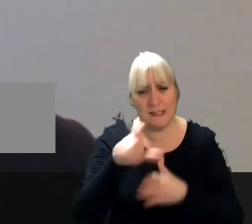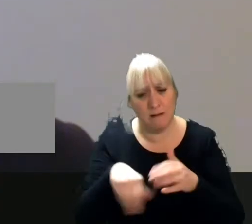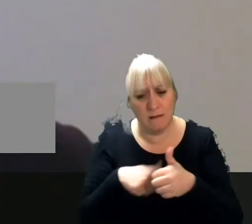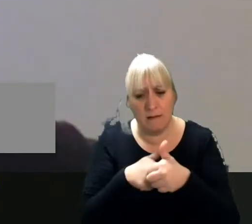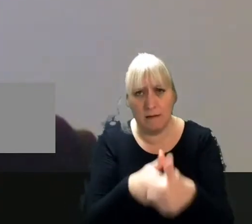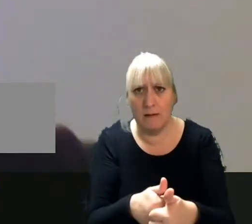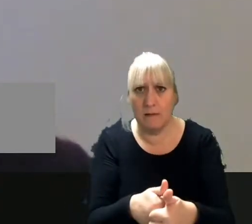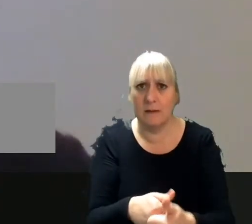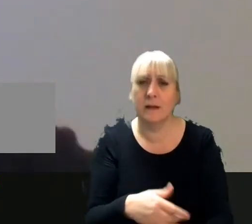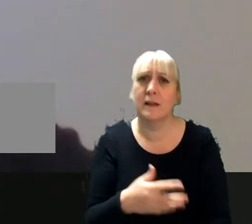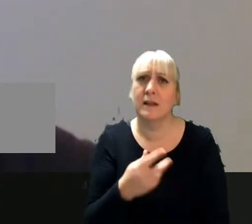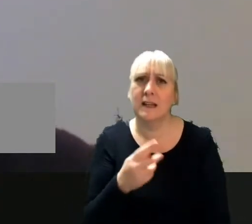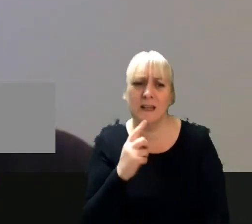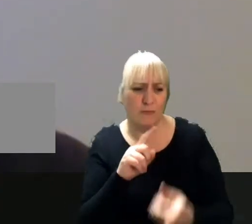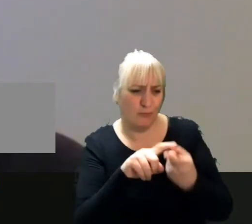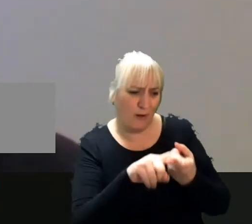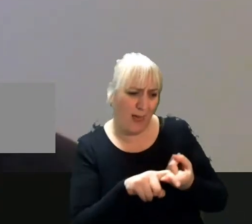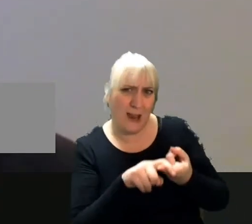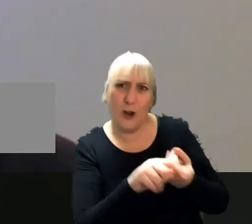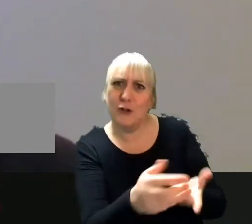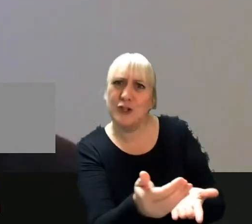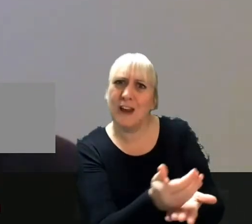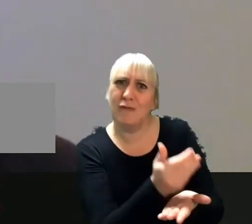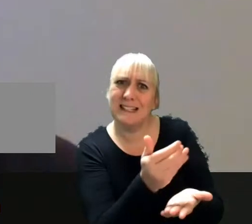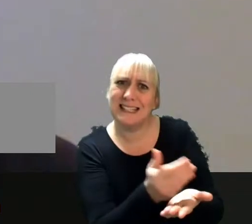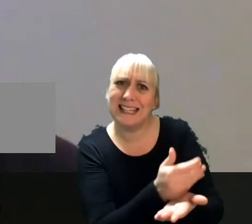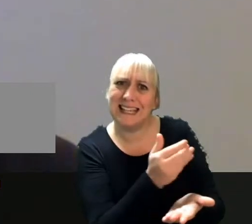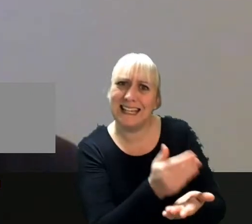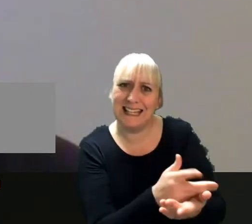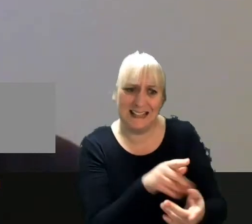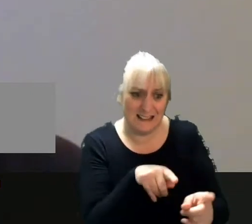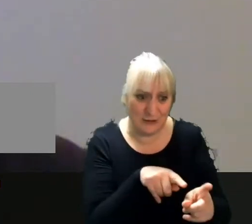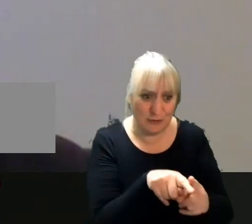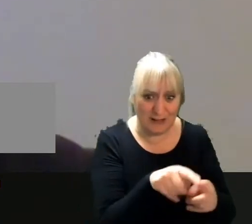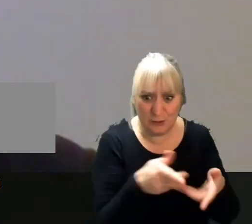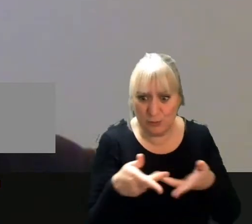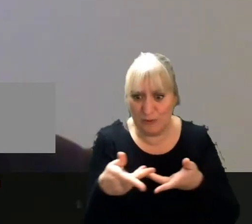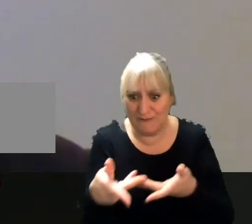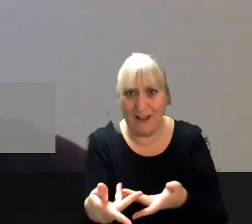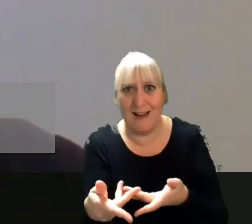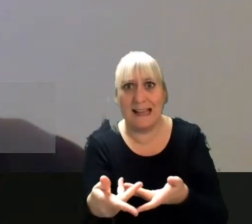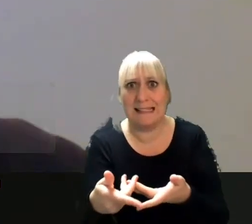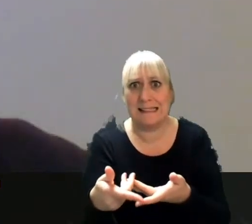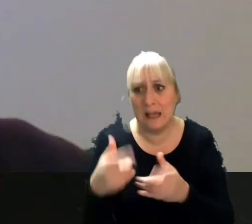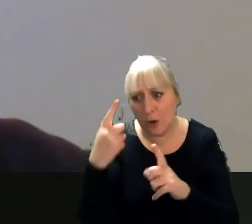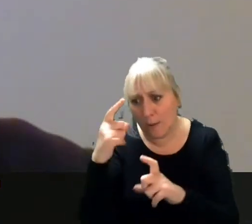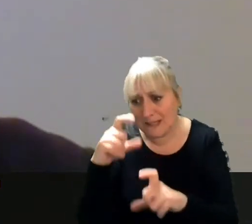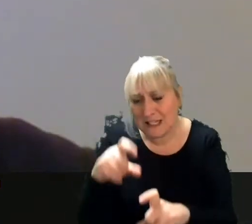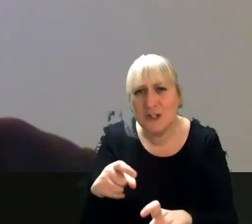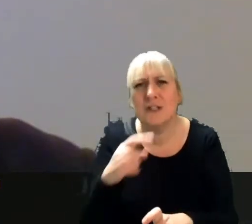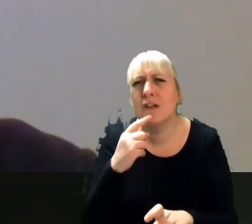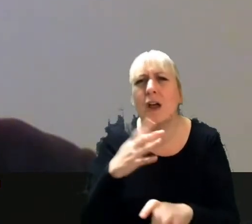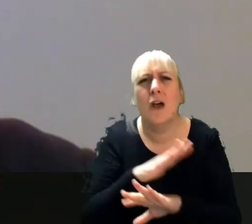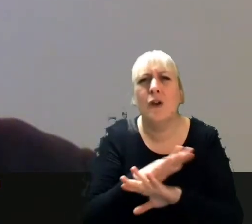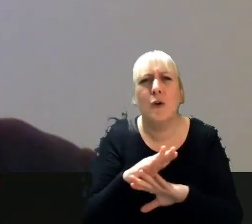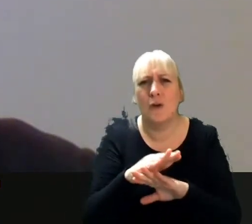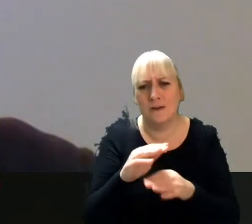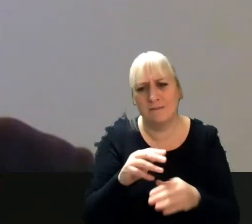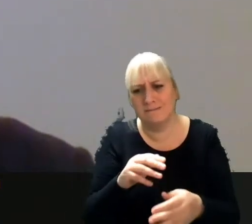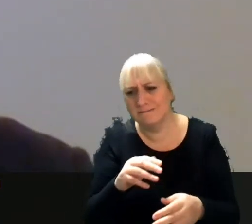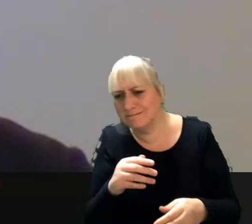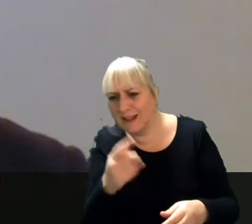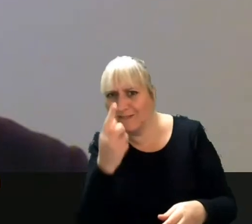probably facilitate accommodation where they can, it just isn't a viable long-term solution. So why can't